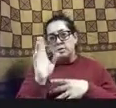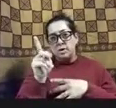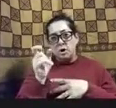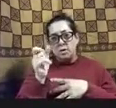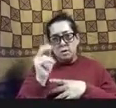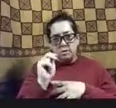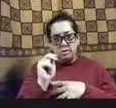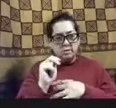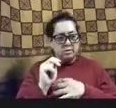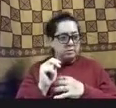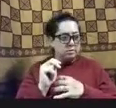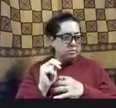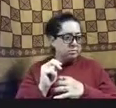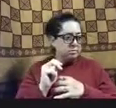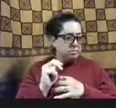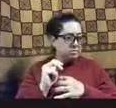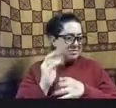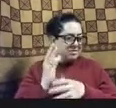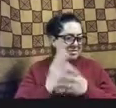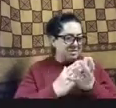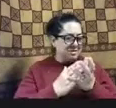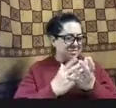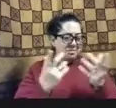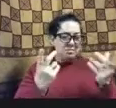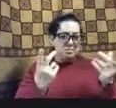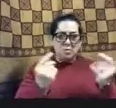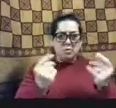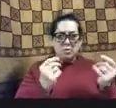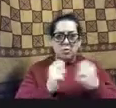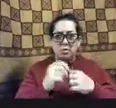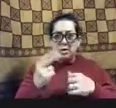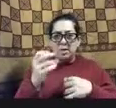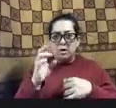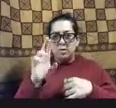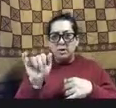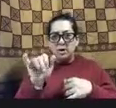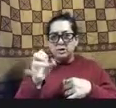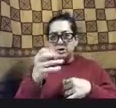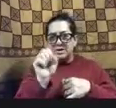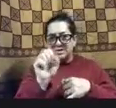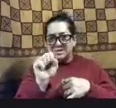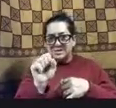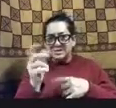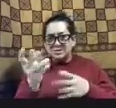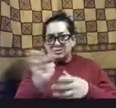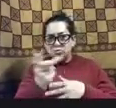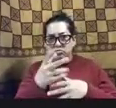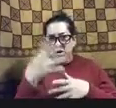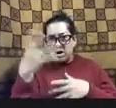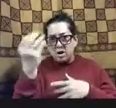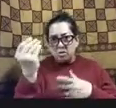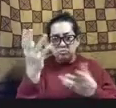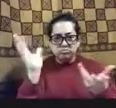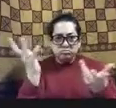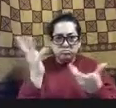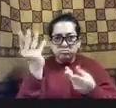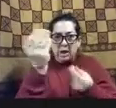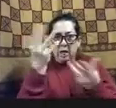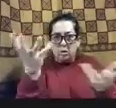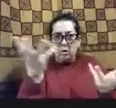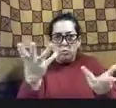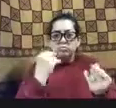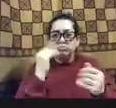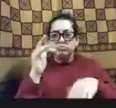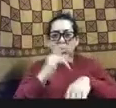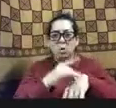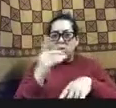about some of the things that we've been doing with Hilary and Jess and some of the things that you do out in the field? I know you touched on a little